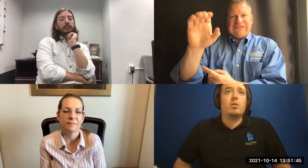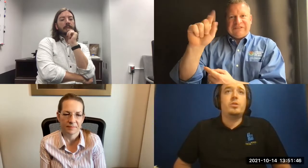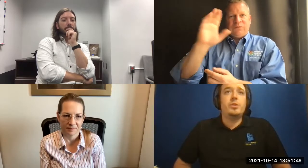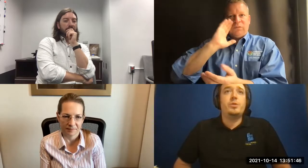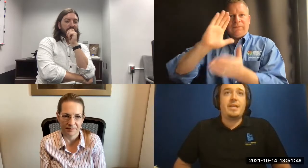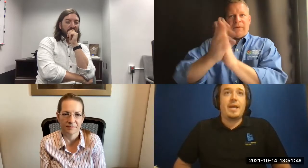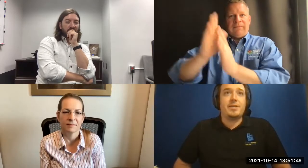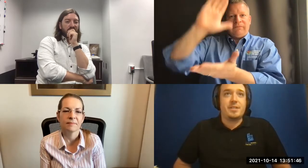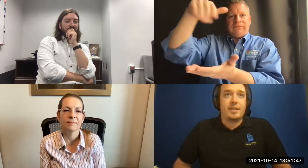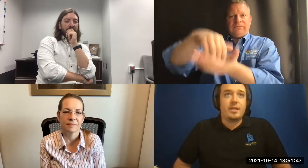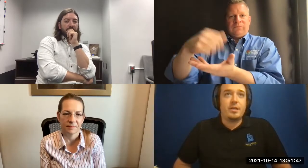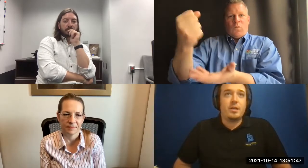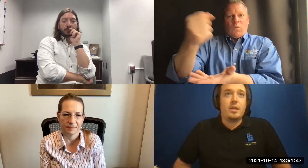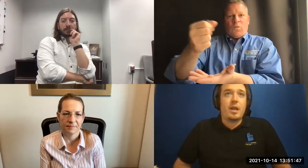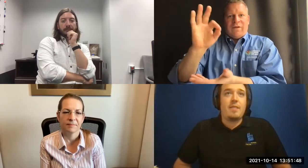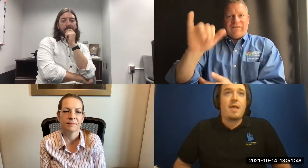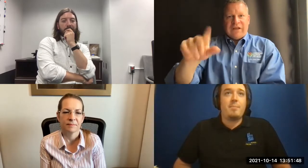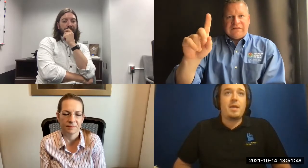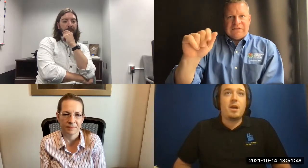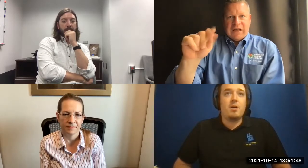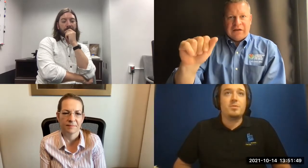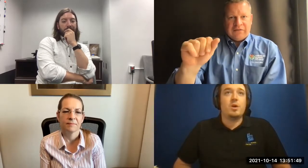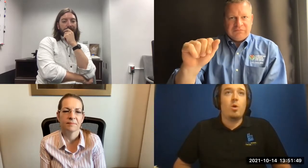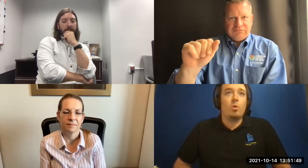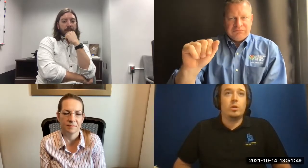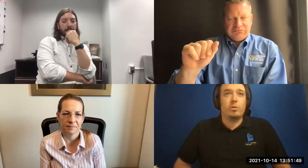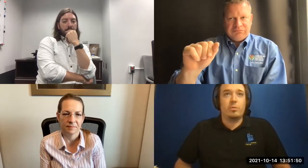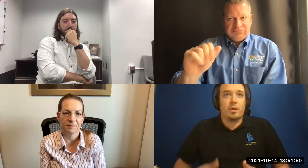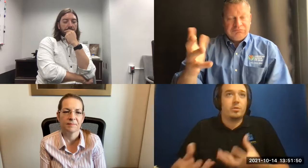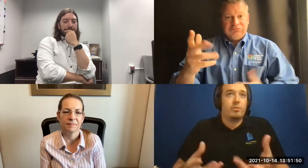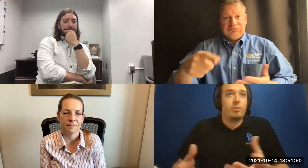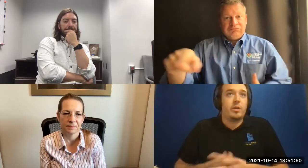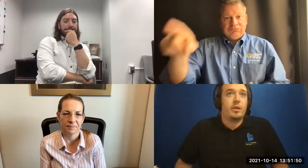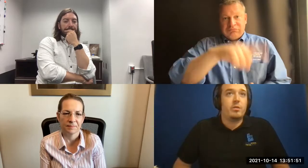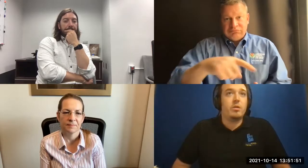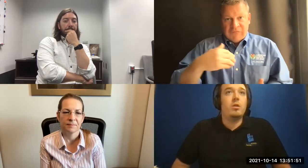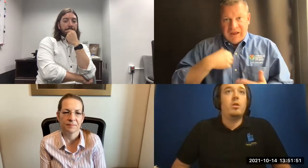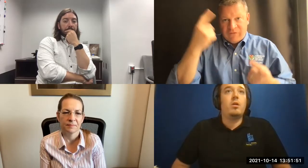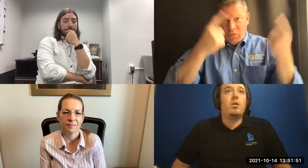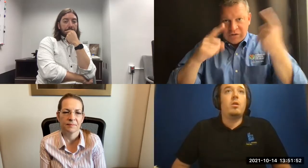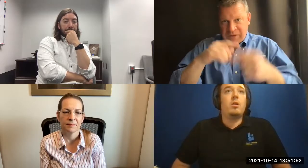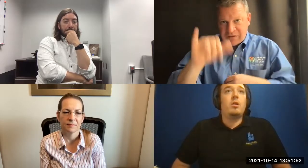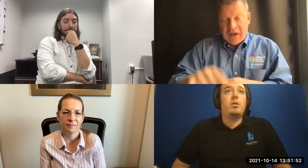should belong to CEASD, and that becomes the holder or the repository for the data.